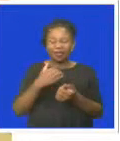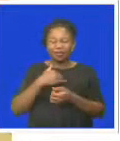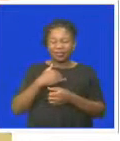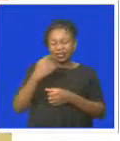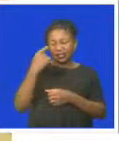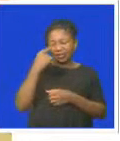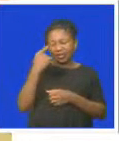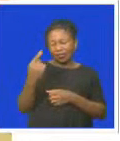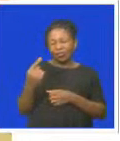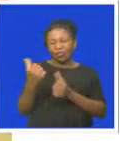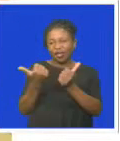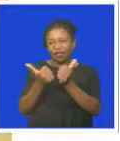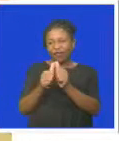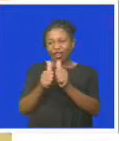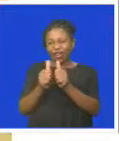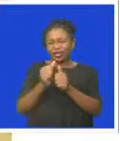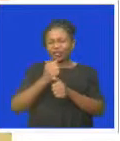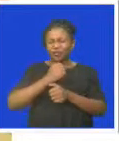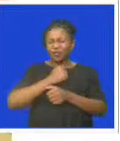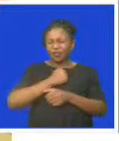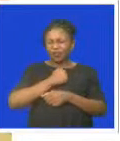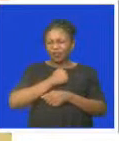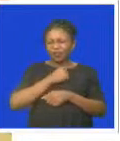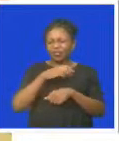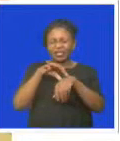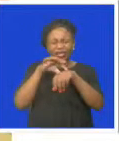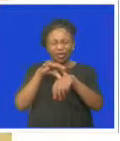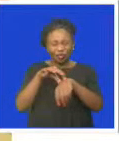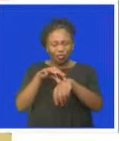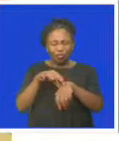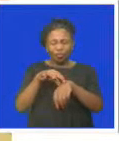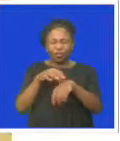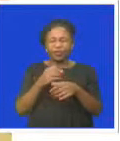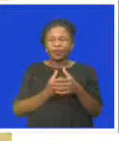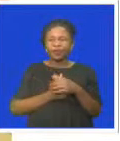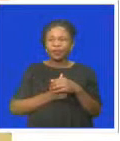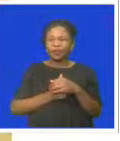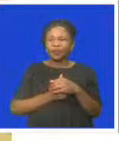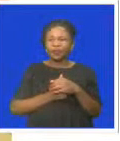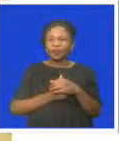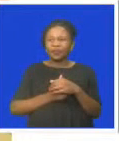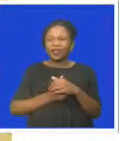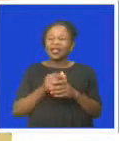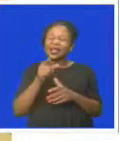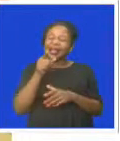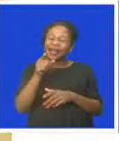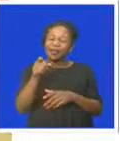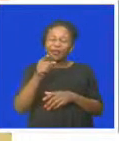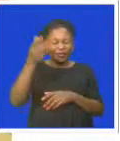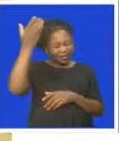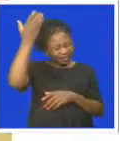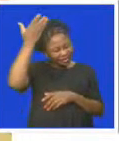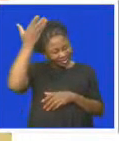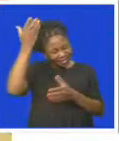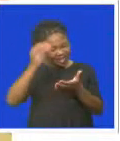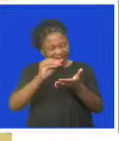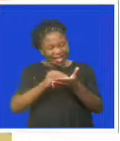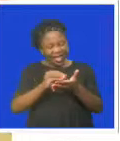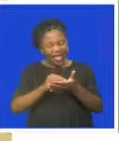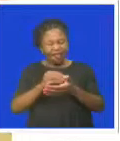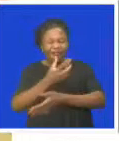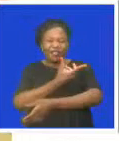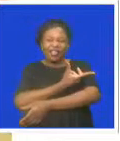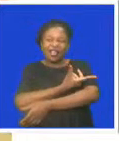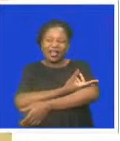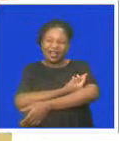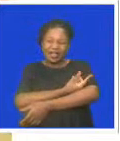sick. You can find a nurse in a clinic or hospital. Where can you find a nurse, my